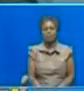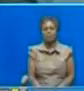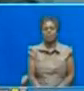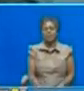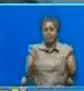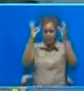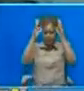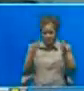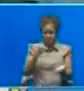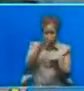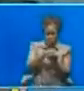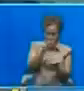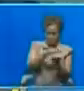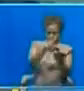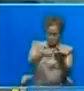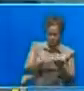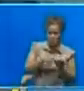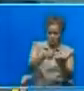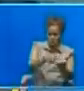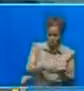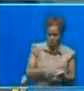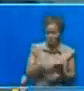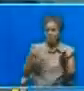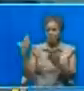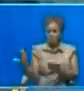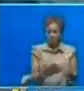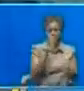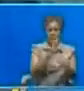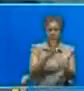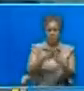The decision to lower the banking reference rate was welcomed by various